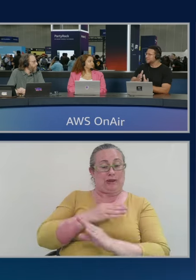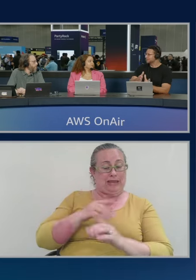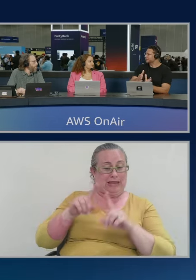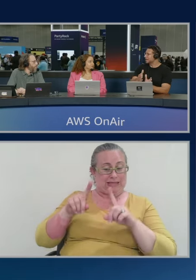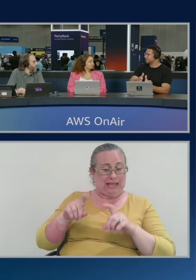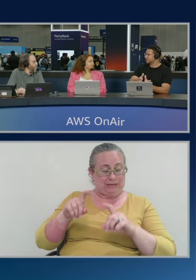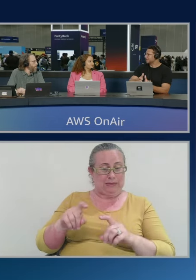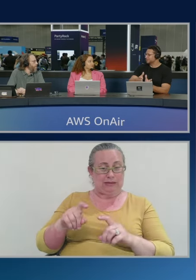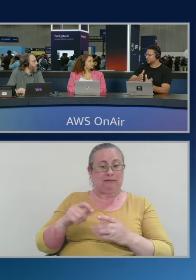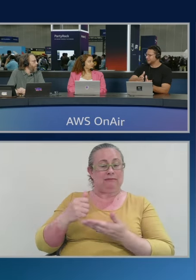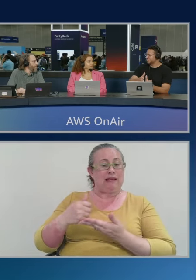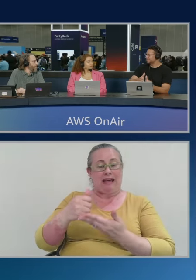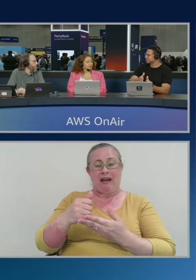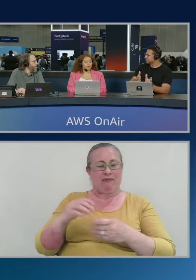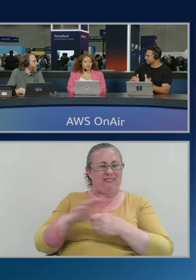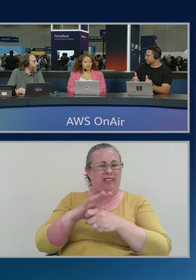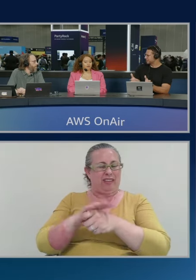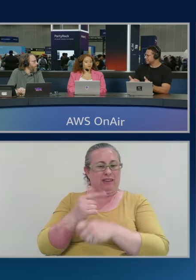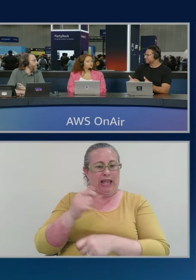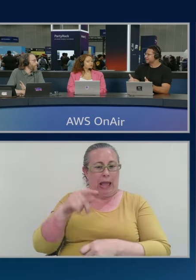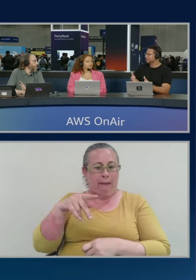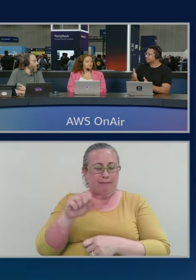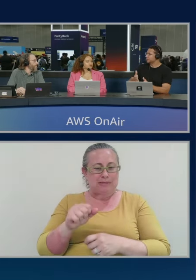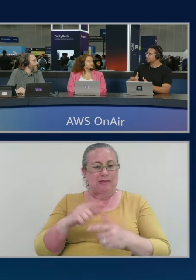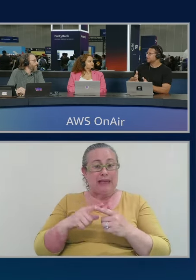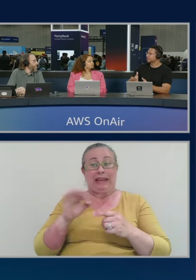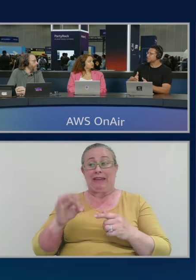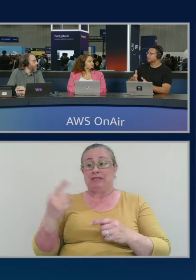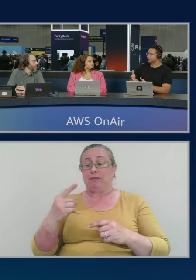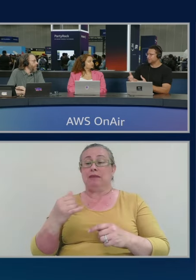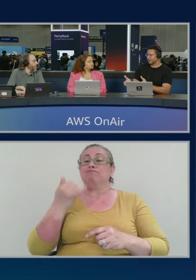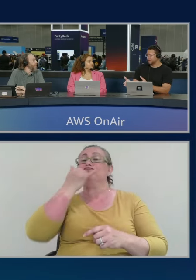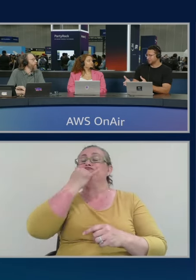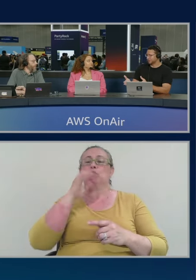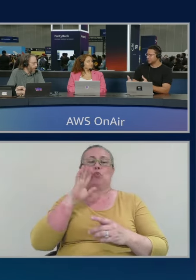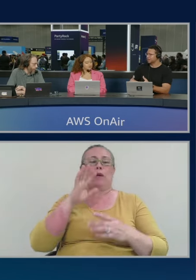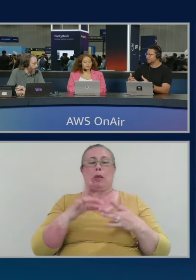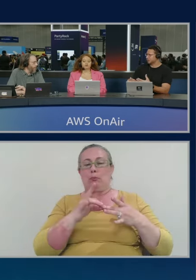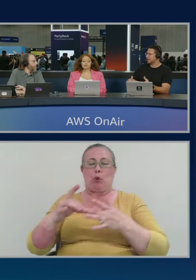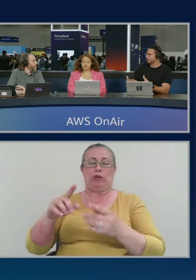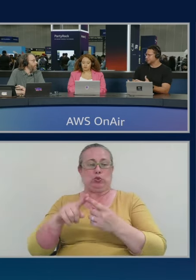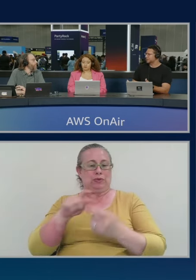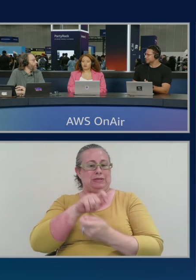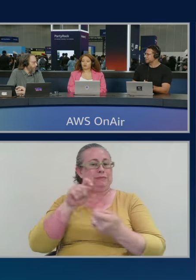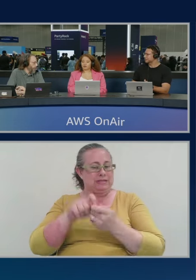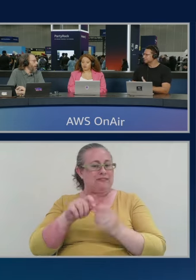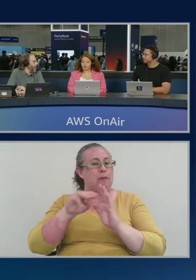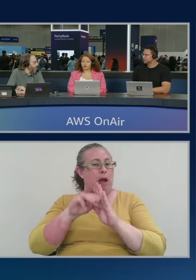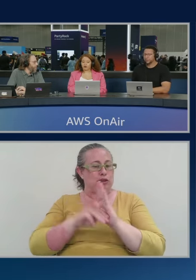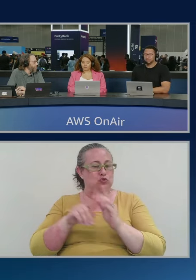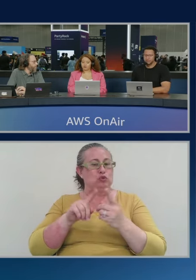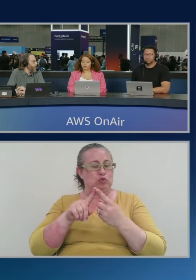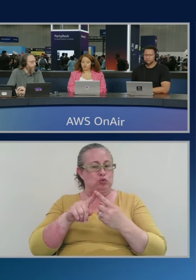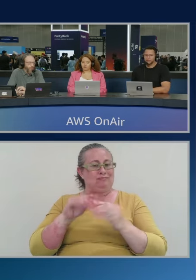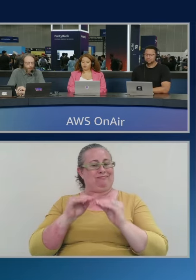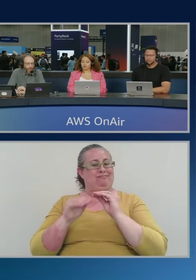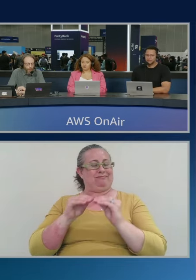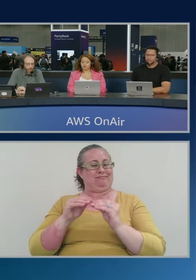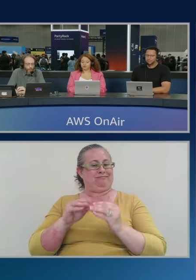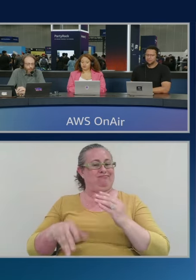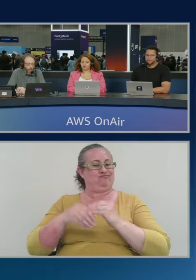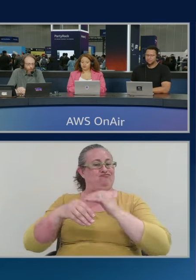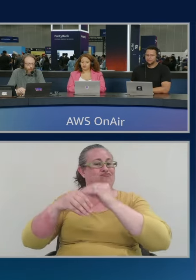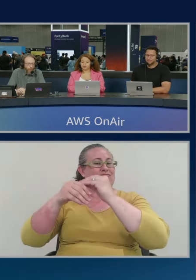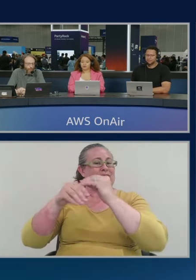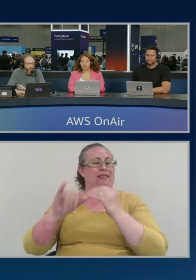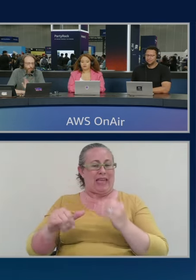I imagine what's happening here is if they get something incorrect, we'll point them to a specific module so they can go back and hone that skill. Correct. Okay. Cool. Correct.